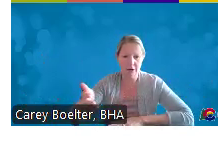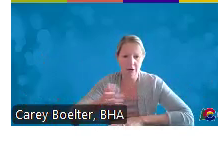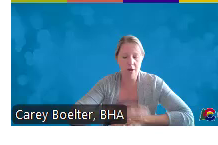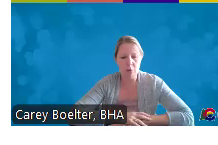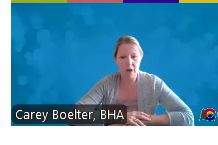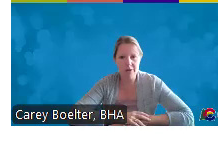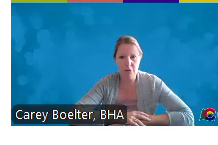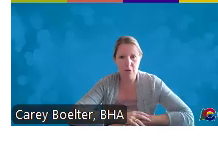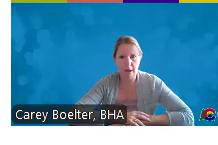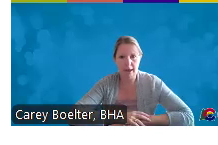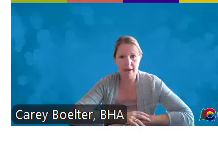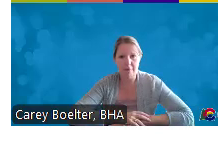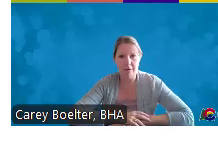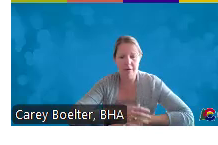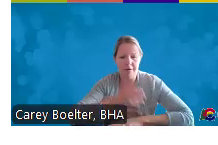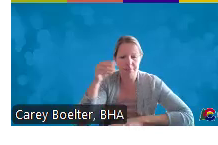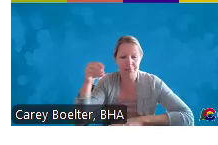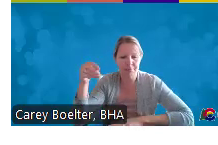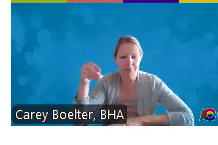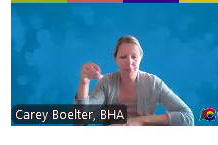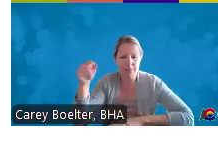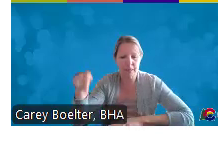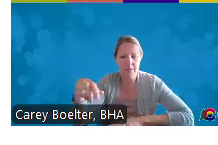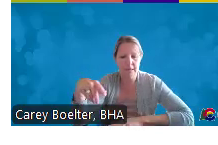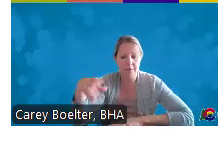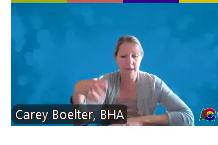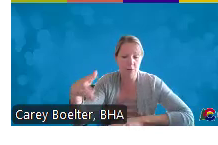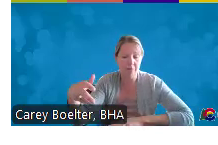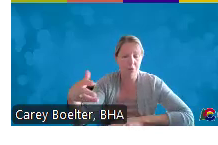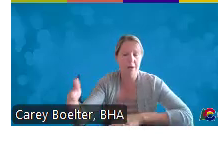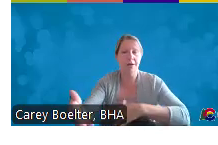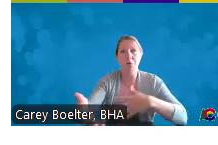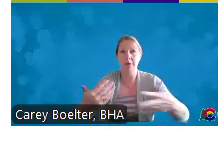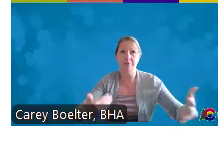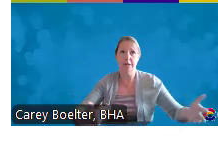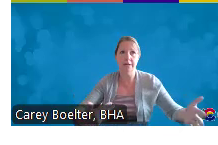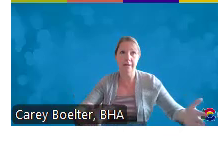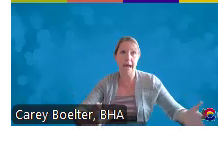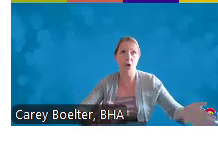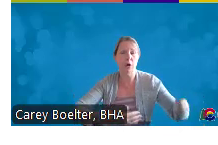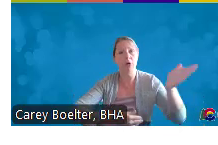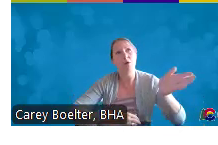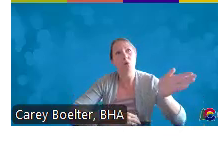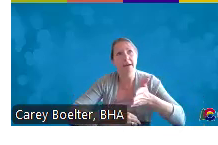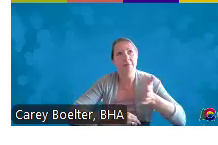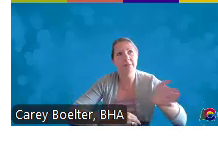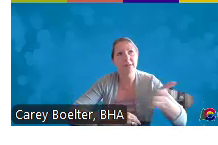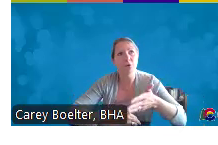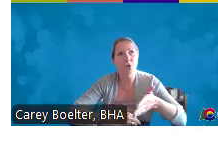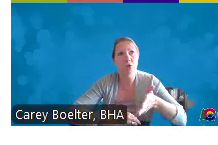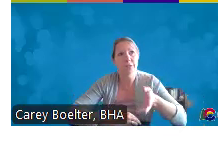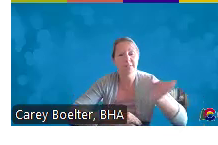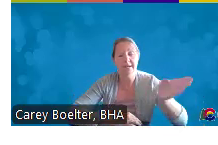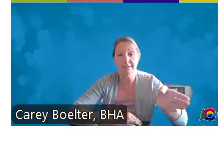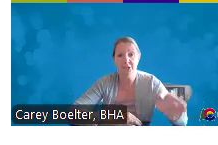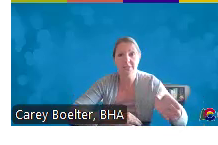catch later. We also have the APA review that we have done now, where we have